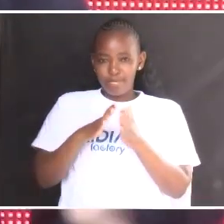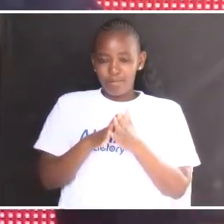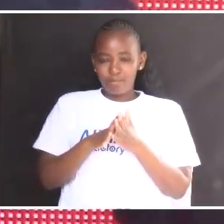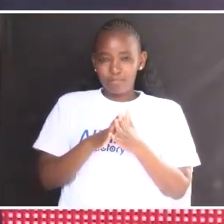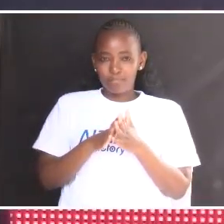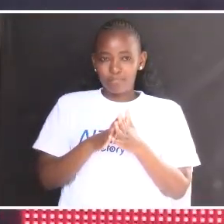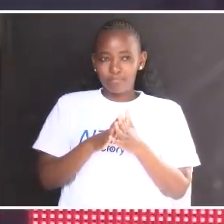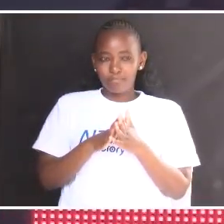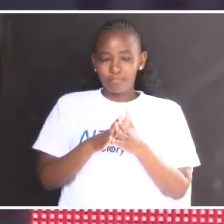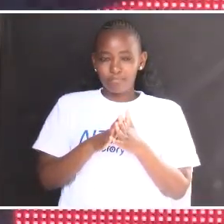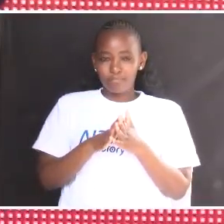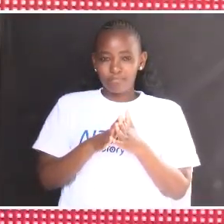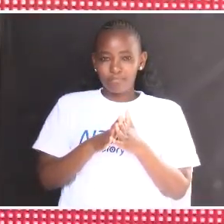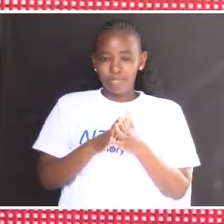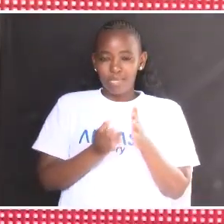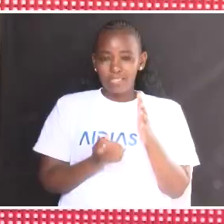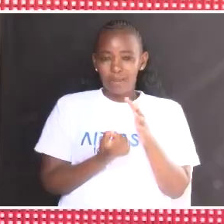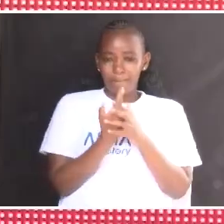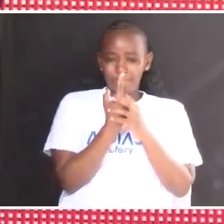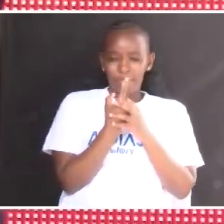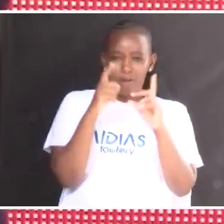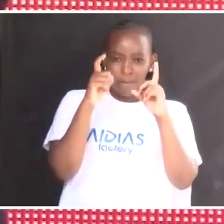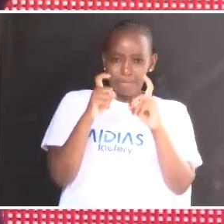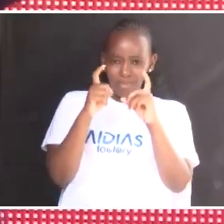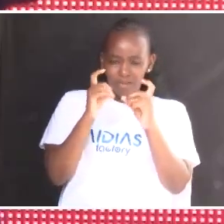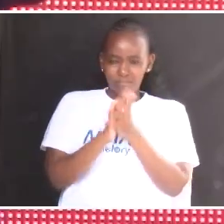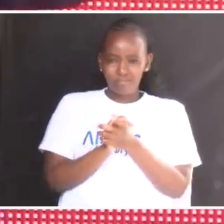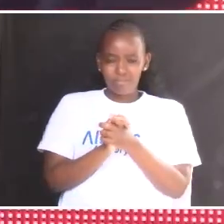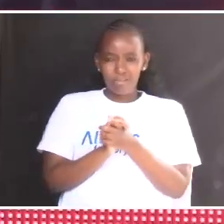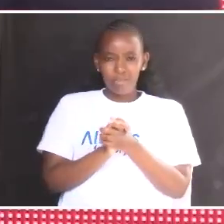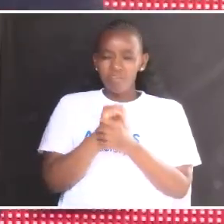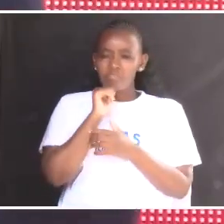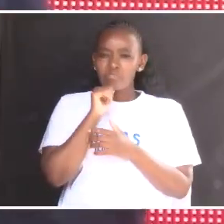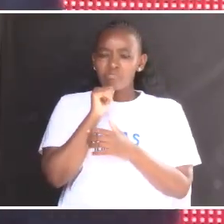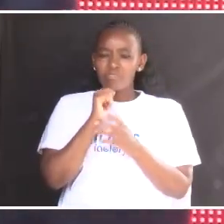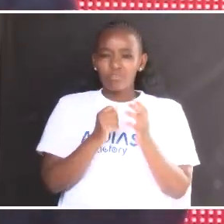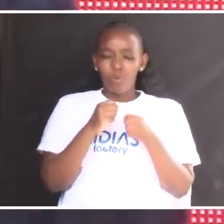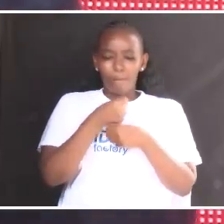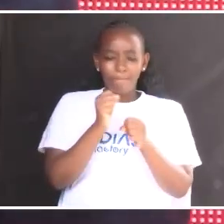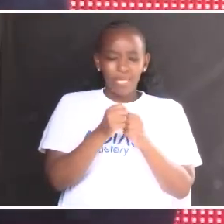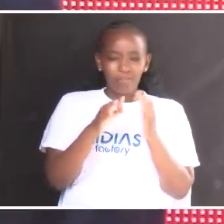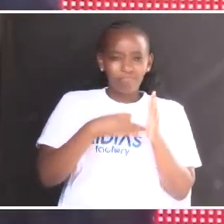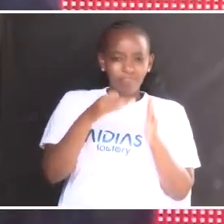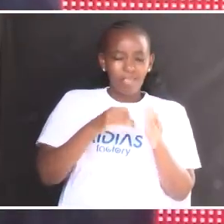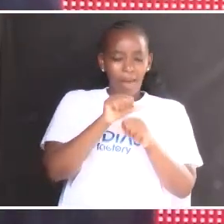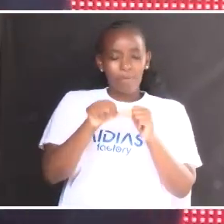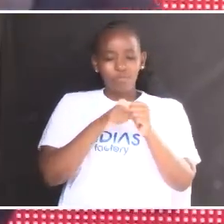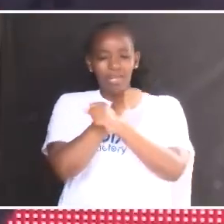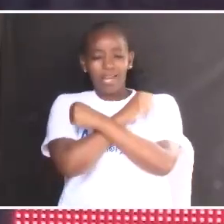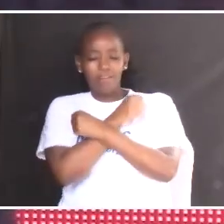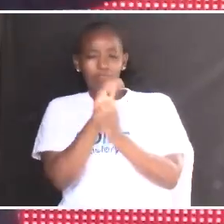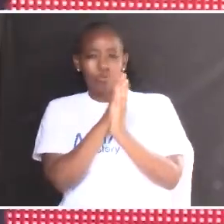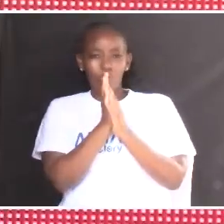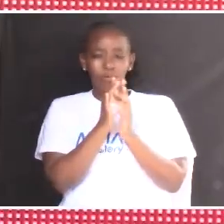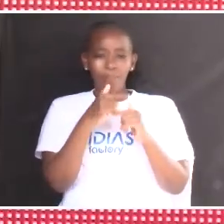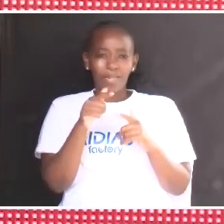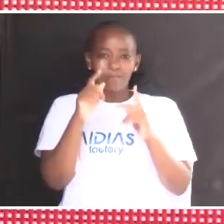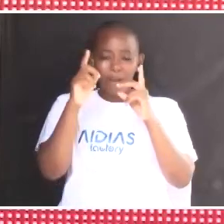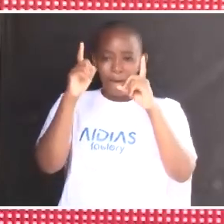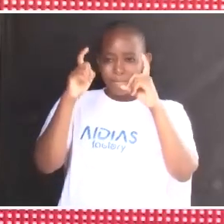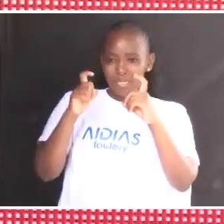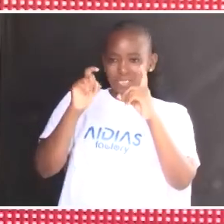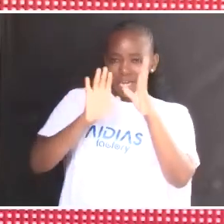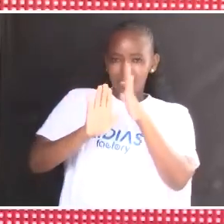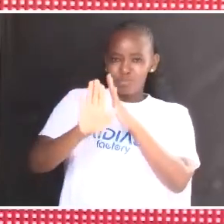mention, in a peer, your photograph appears. It is incidental. You are creating a film about a love story, but picha yako behind a